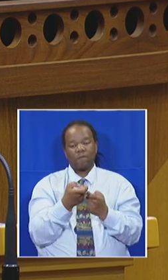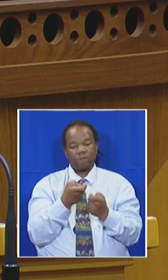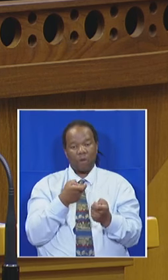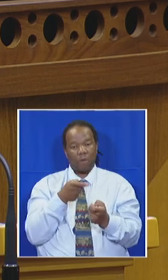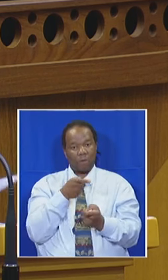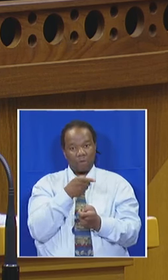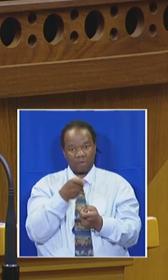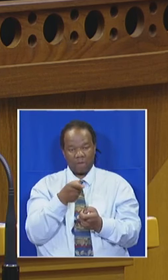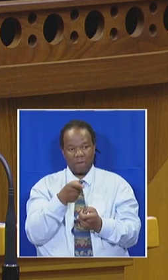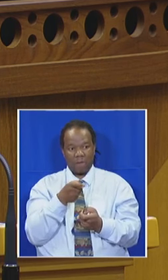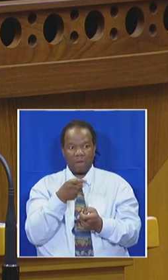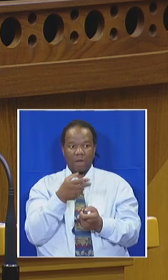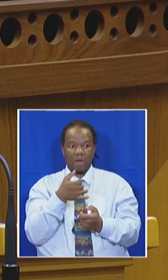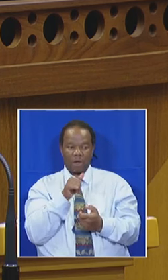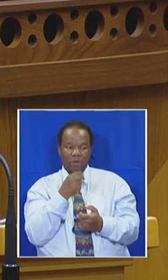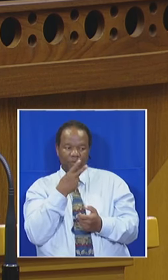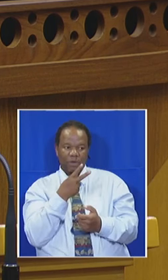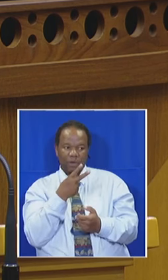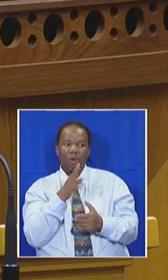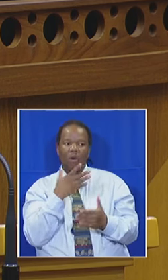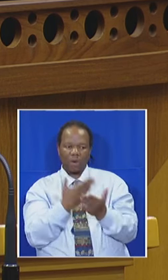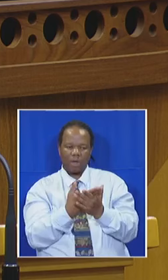to proceed.